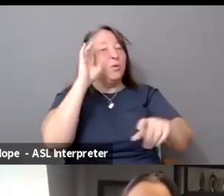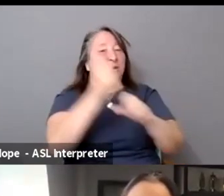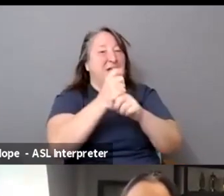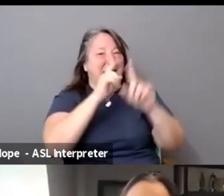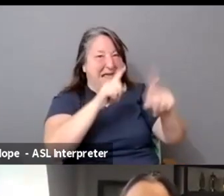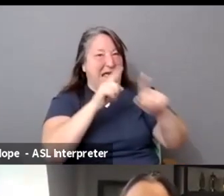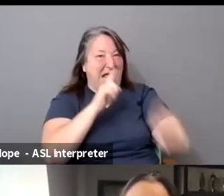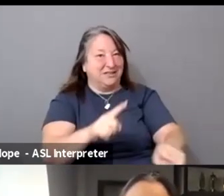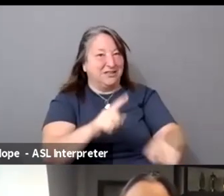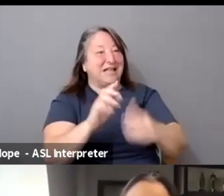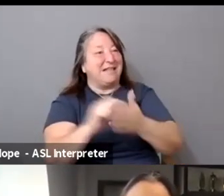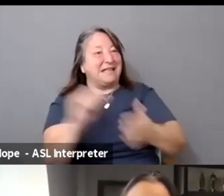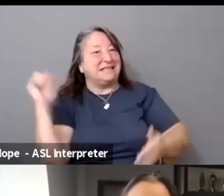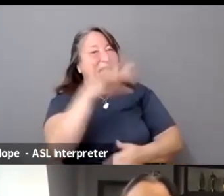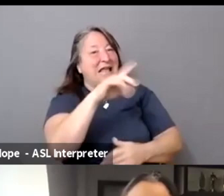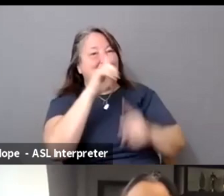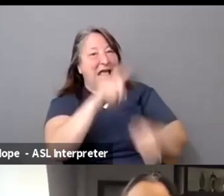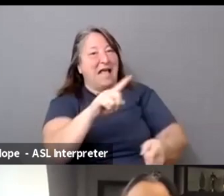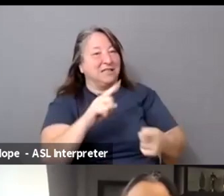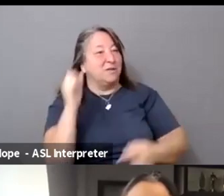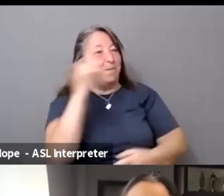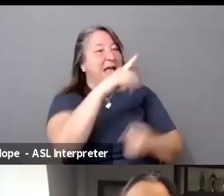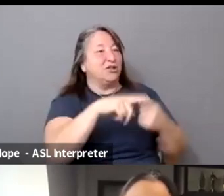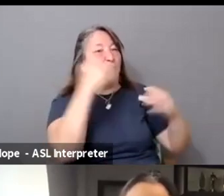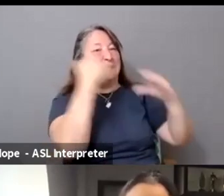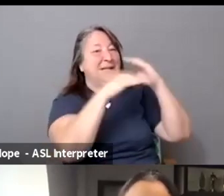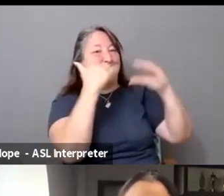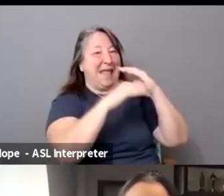send them back to you via email.